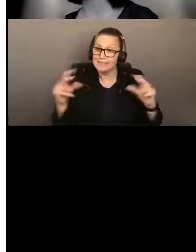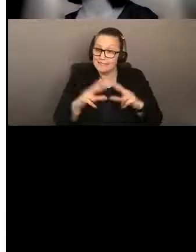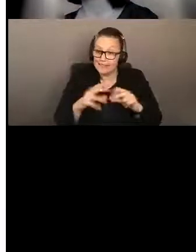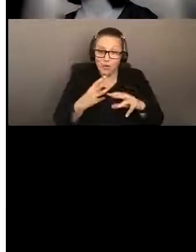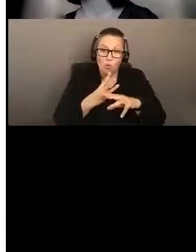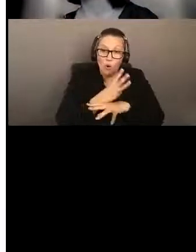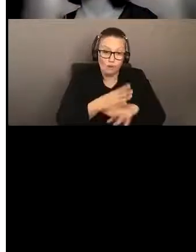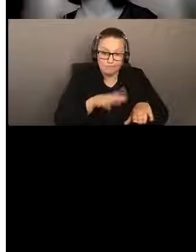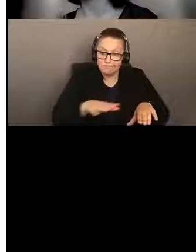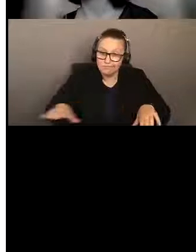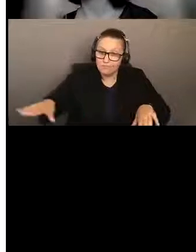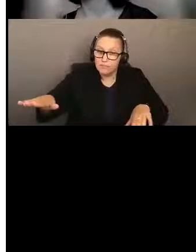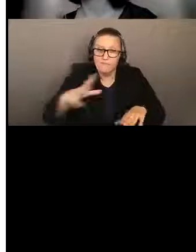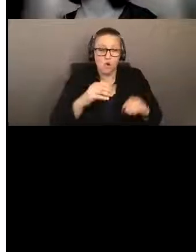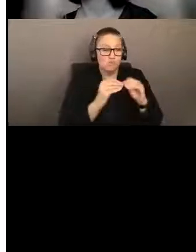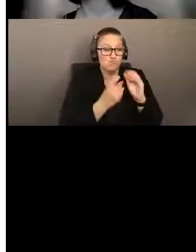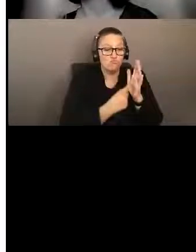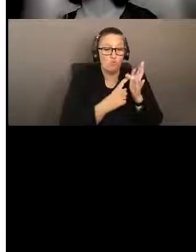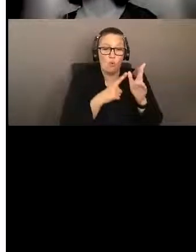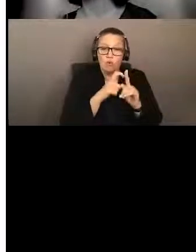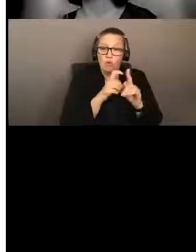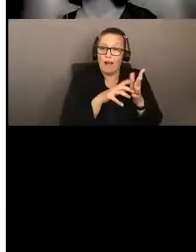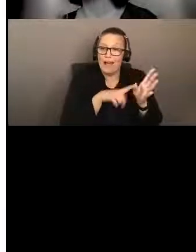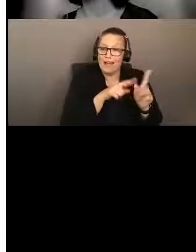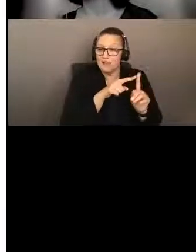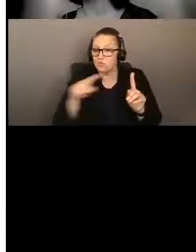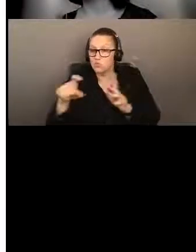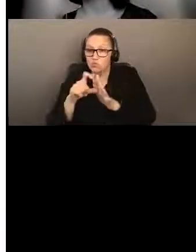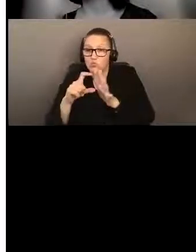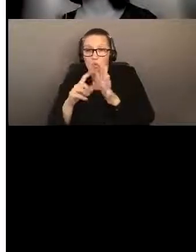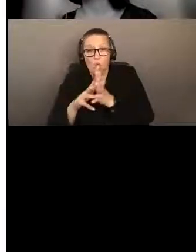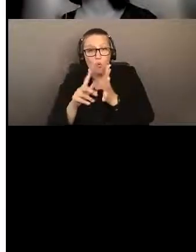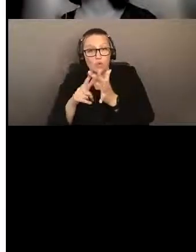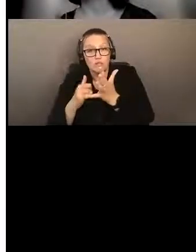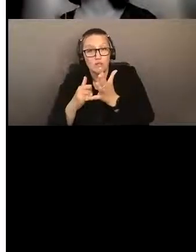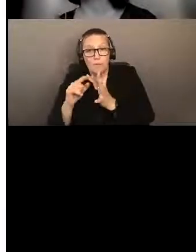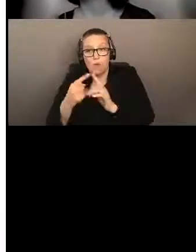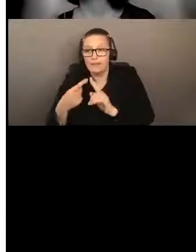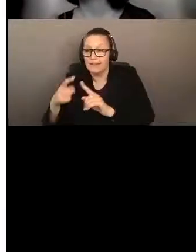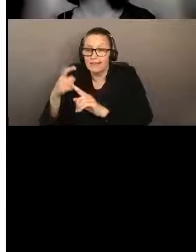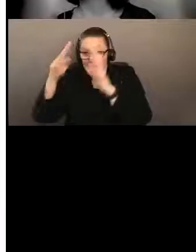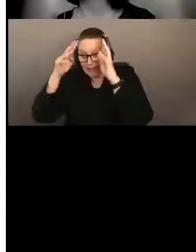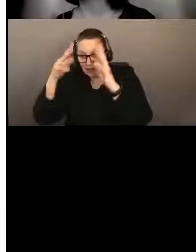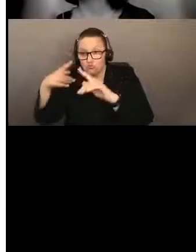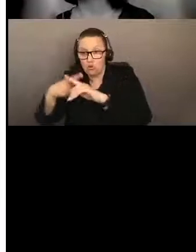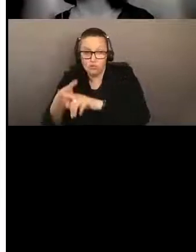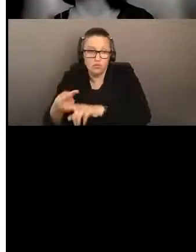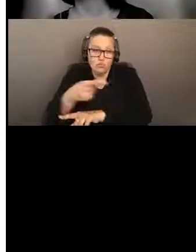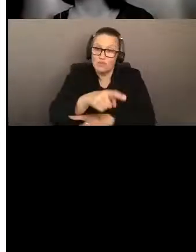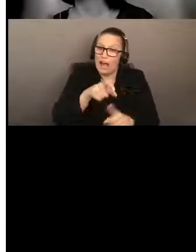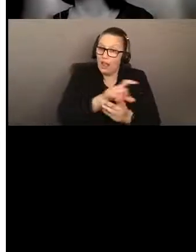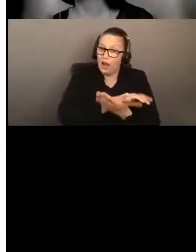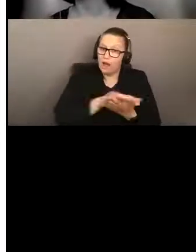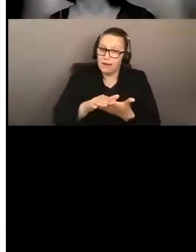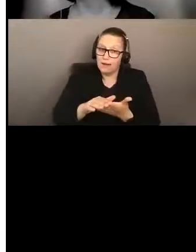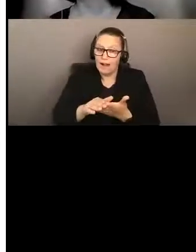from Broadway to Dawes Point and from Darling Harbour to King's Cross, was paved in brick-shaped wooden blocks which were tightly hammered together and